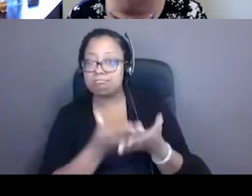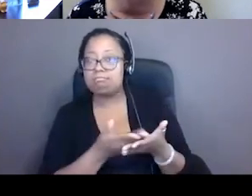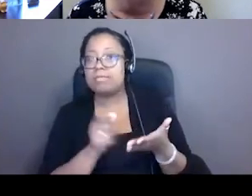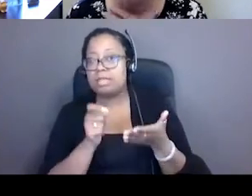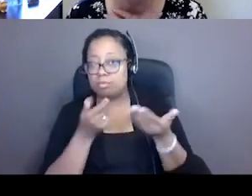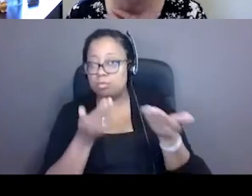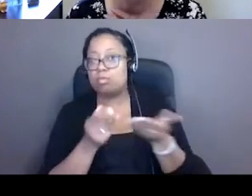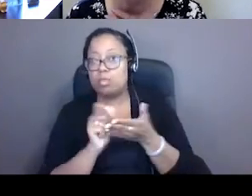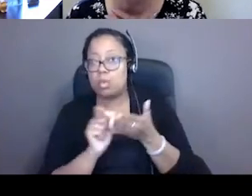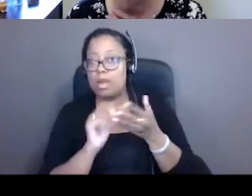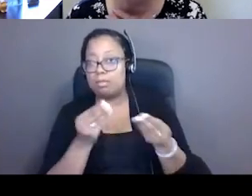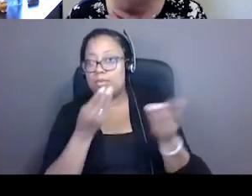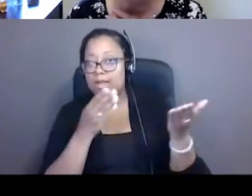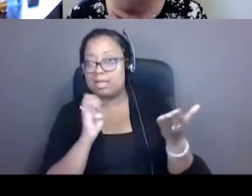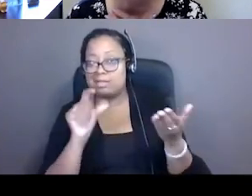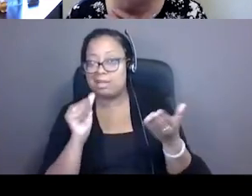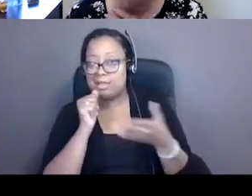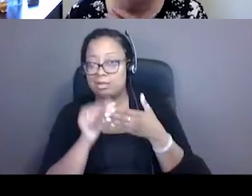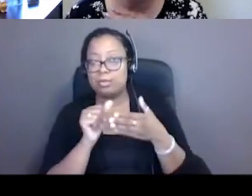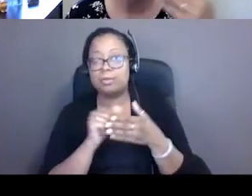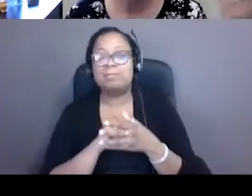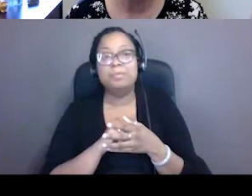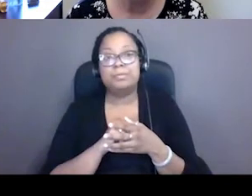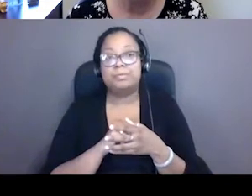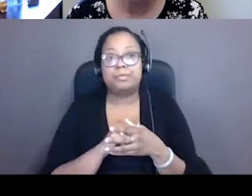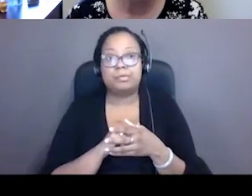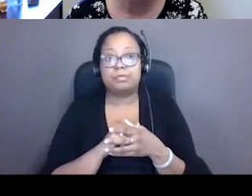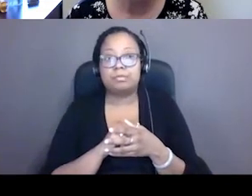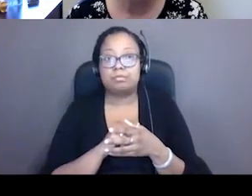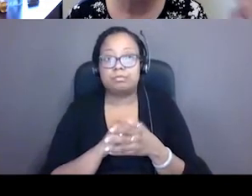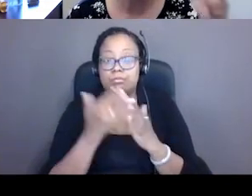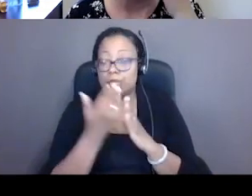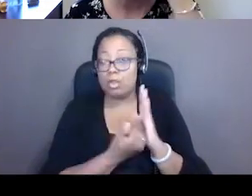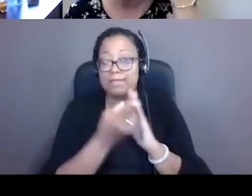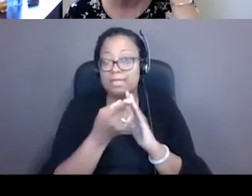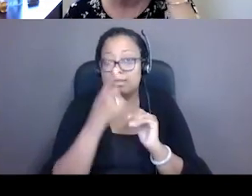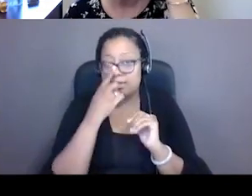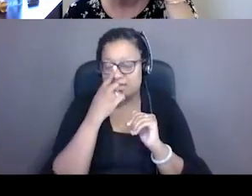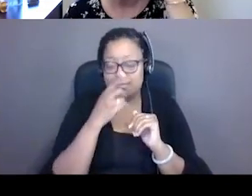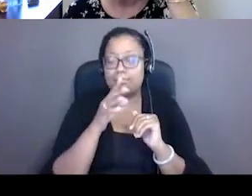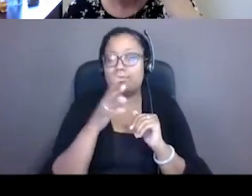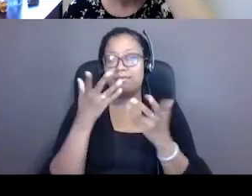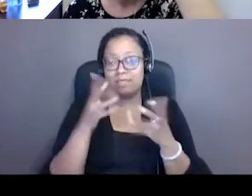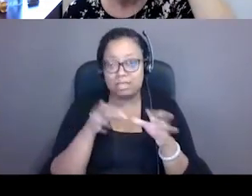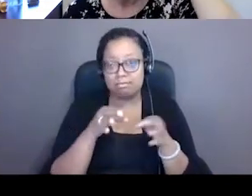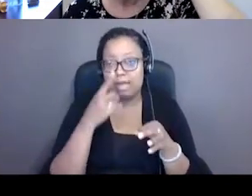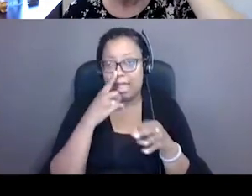writing or providing an emotional support letter, is all of these. So we talked about